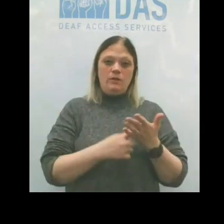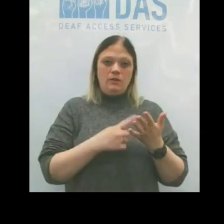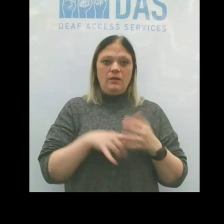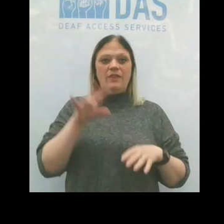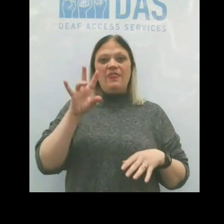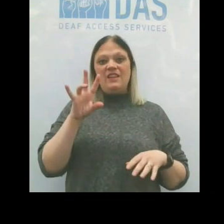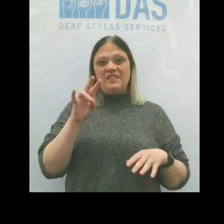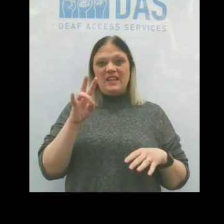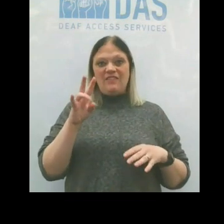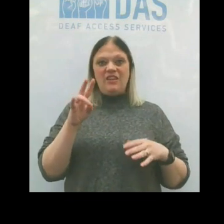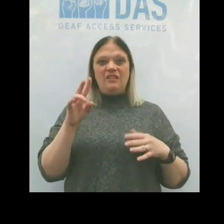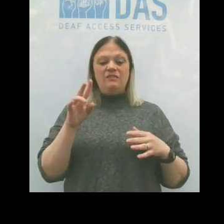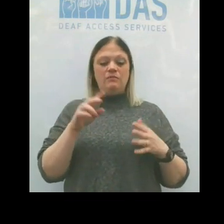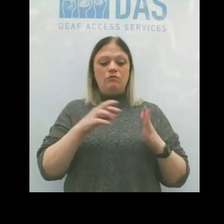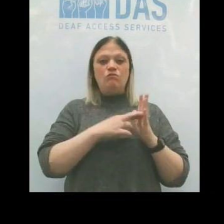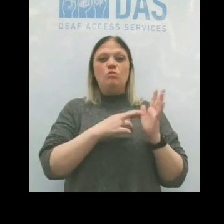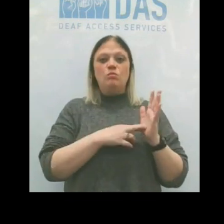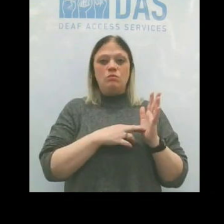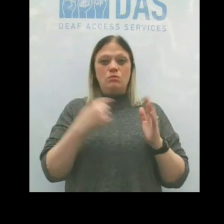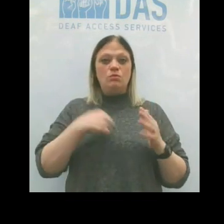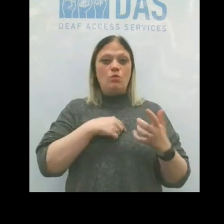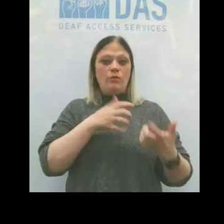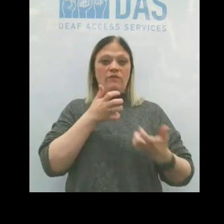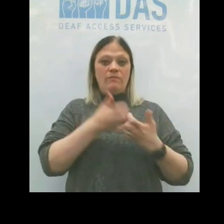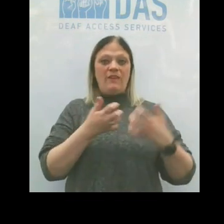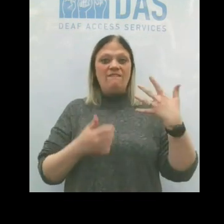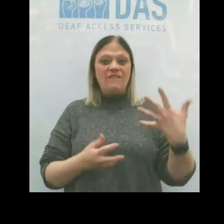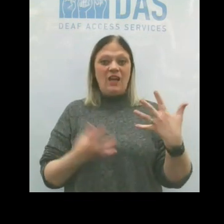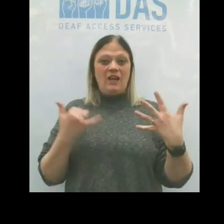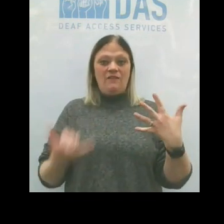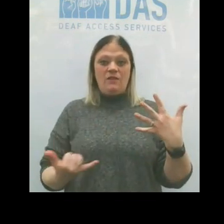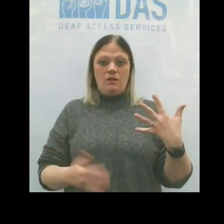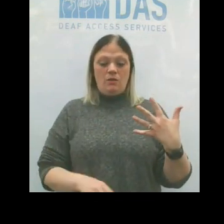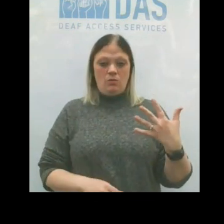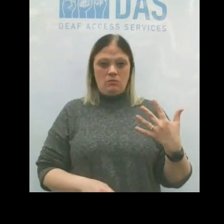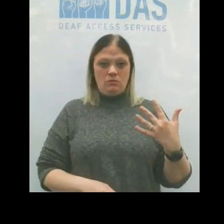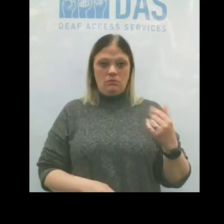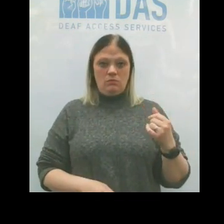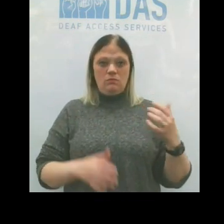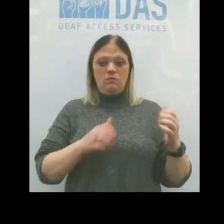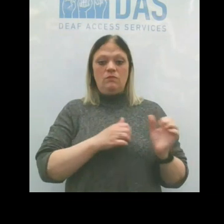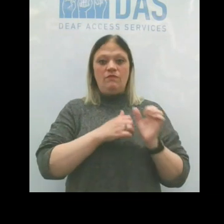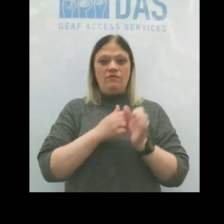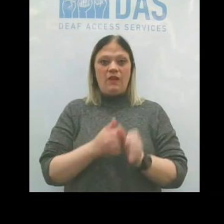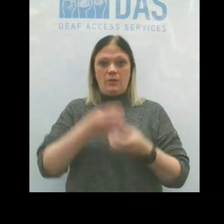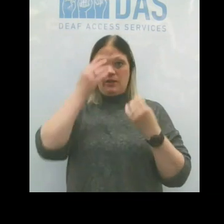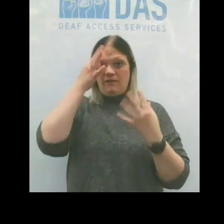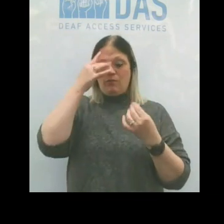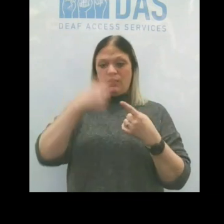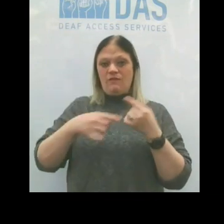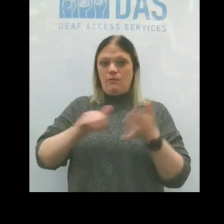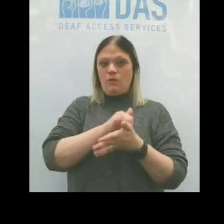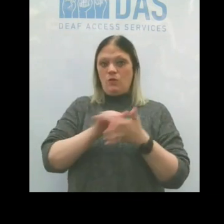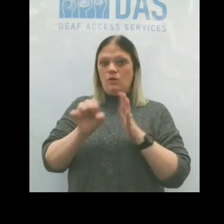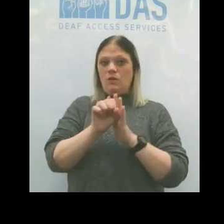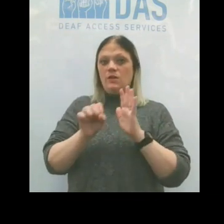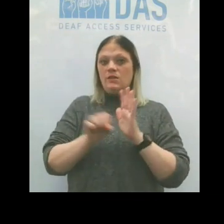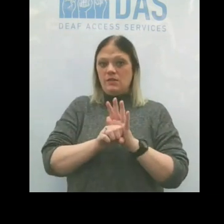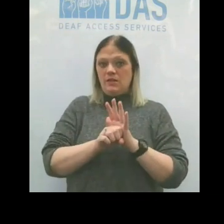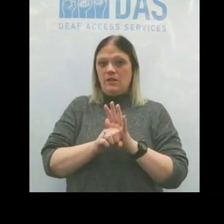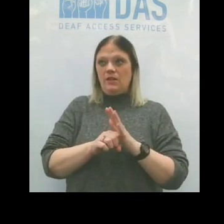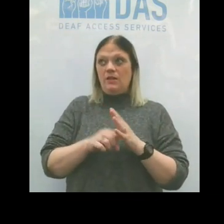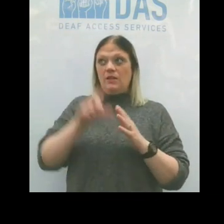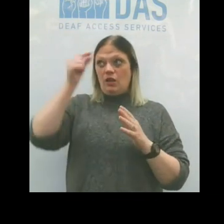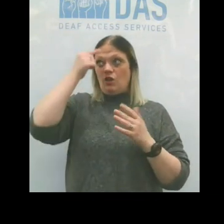metrics. Western New York has met 5 of the 7 metrics pursuant to the data that was received from New York State, and as was noted by